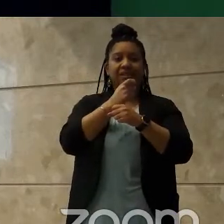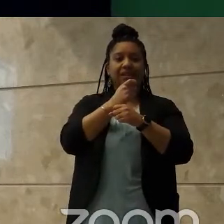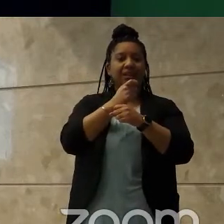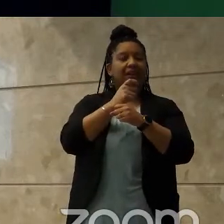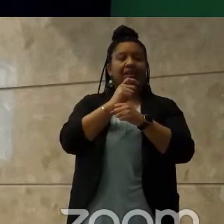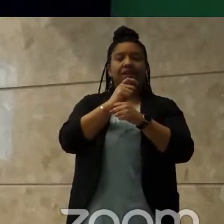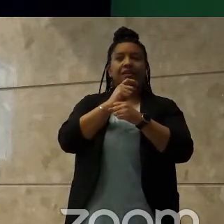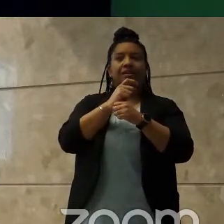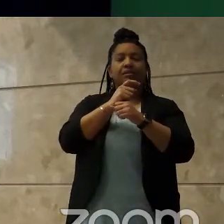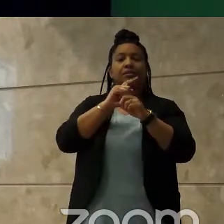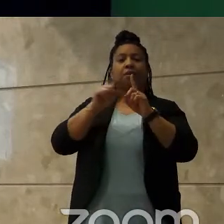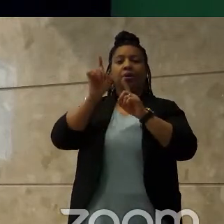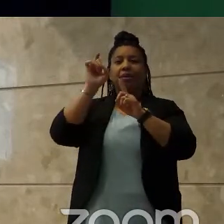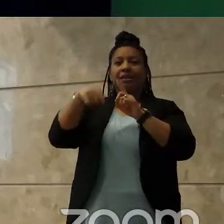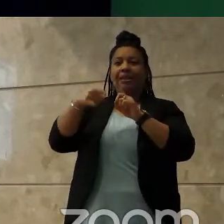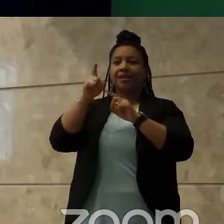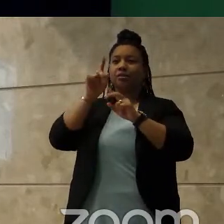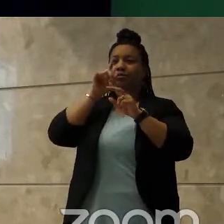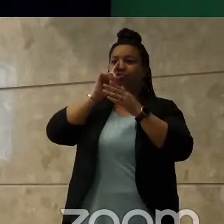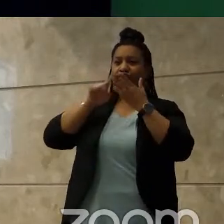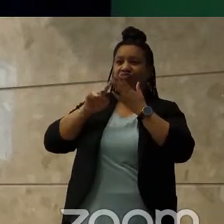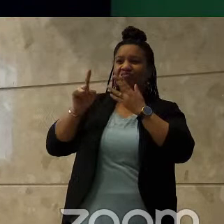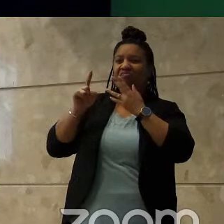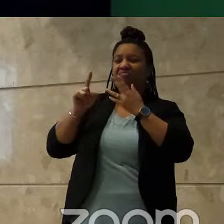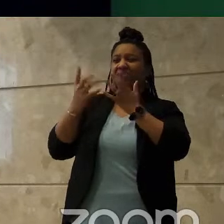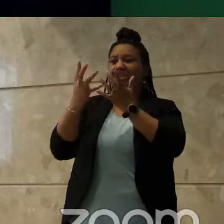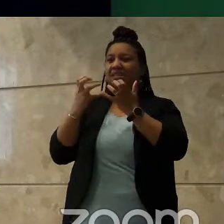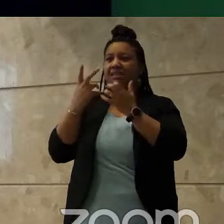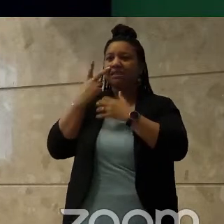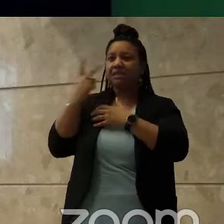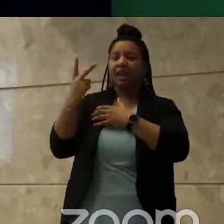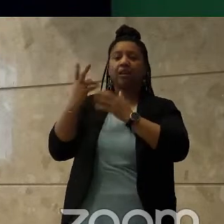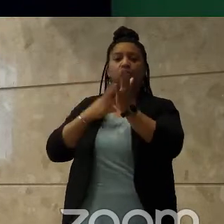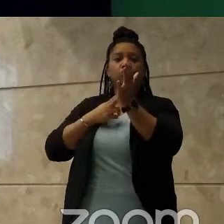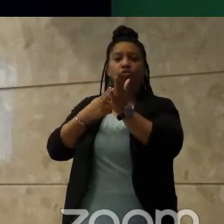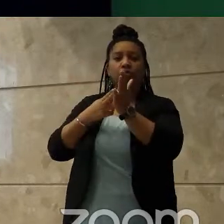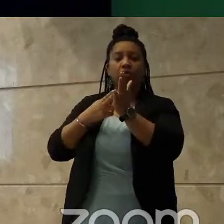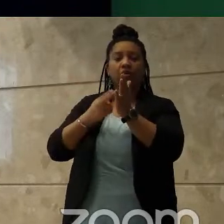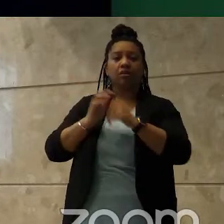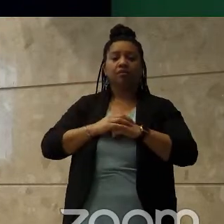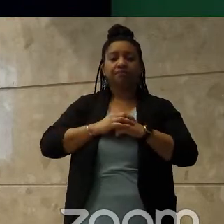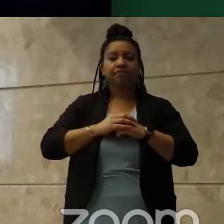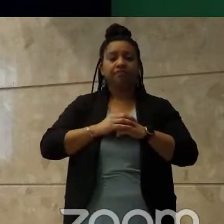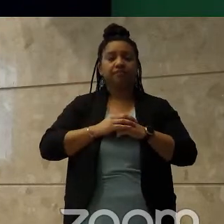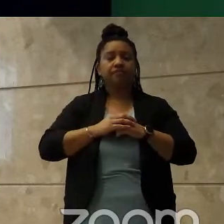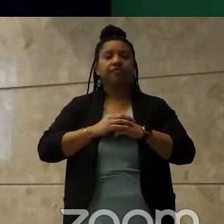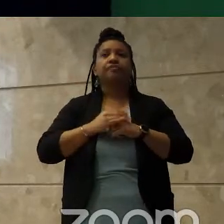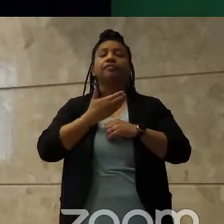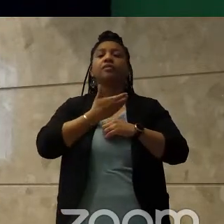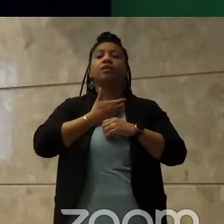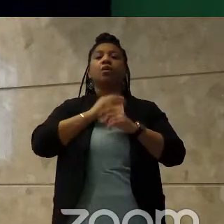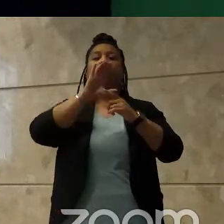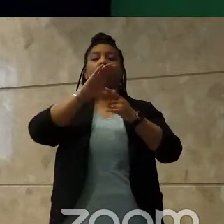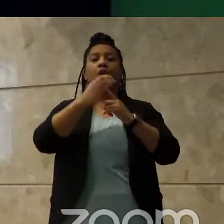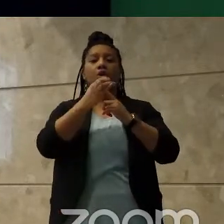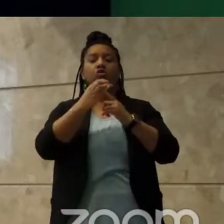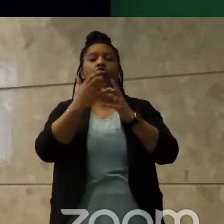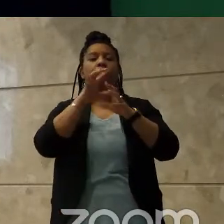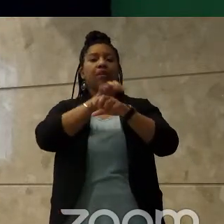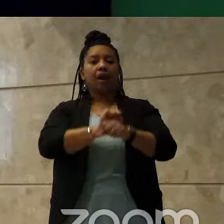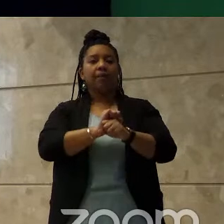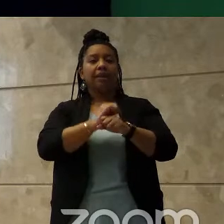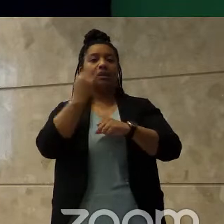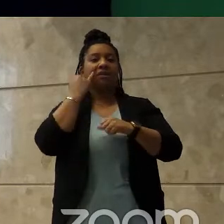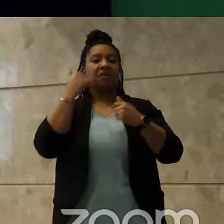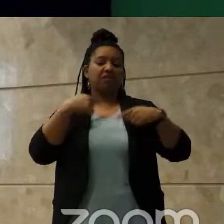seek the truth. I want you to think about that. Our culture is one, so that when we're in a debate, it's not about trying to hear what the